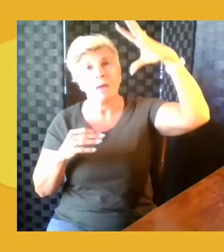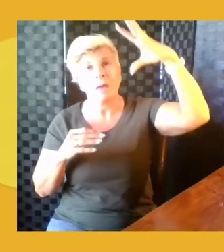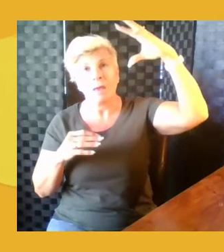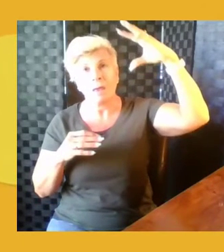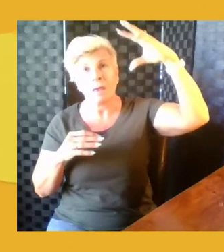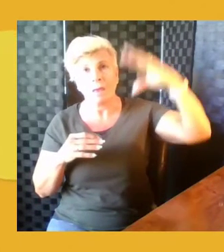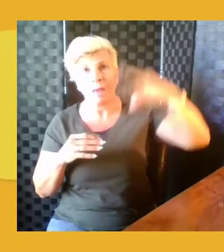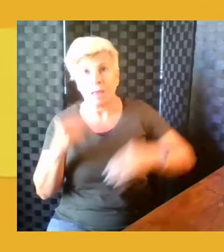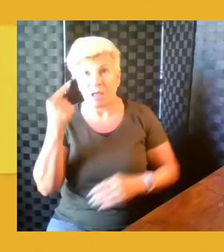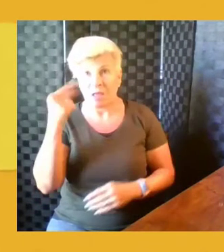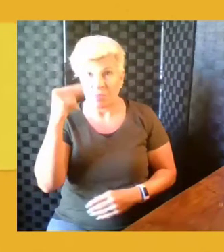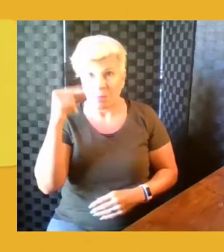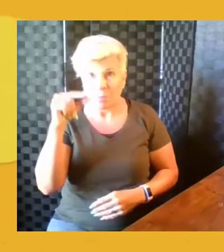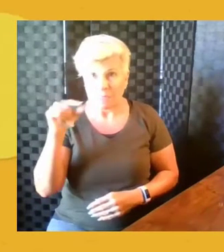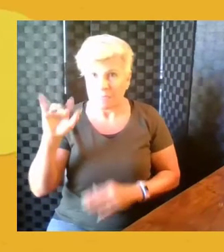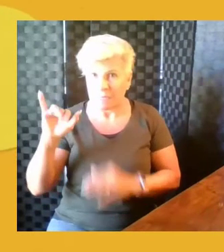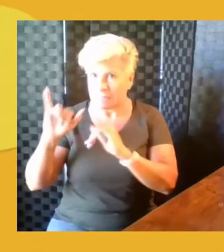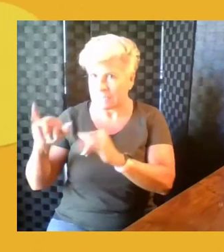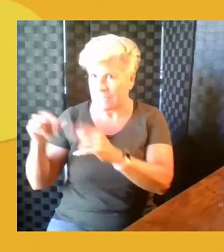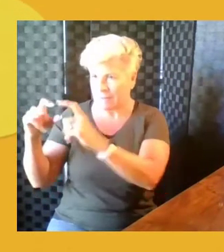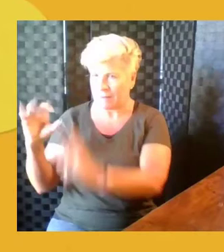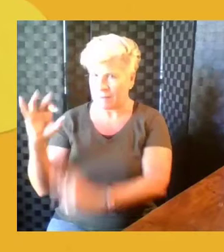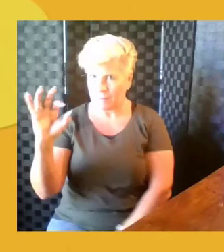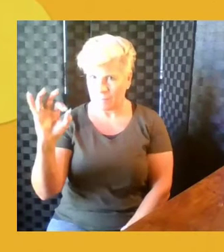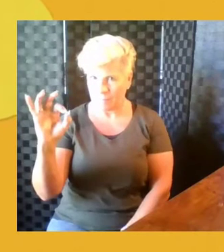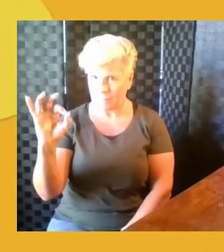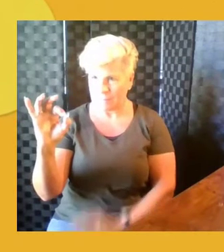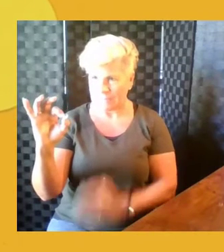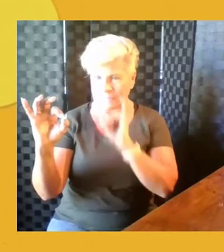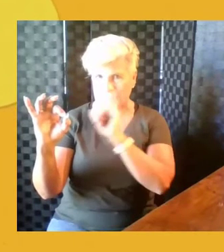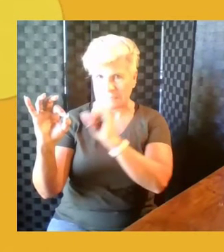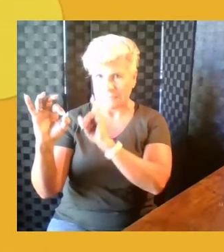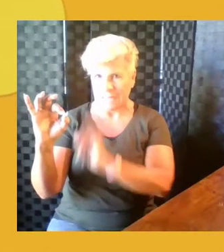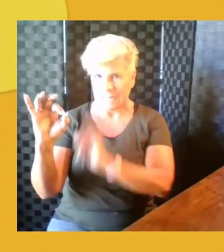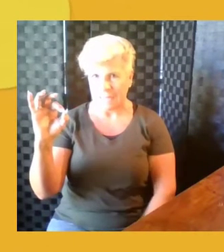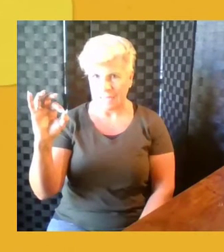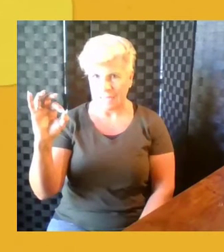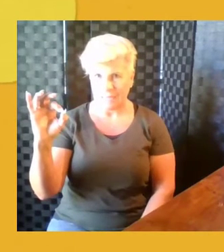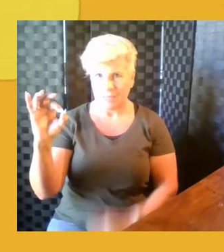This green dot is still. Can you see that?